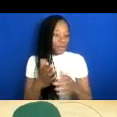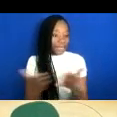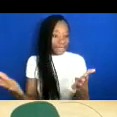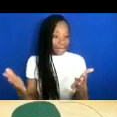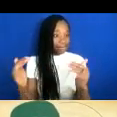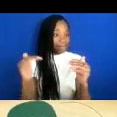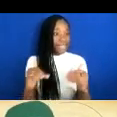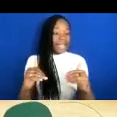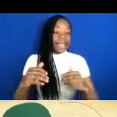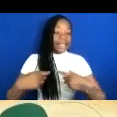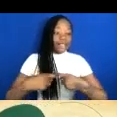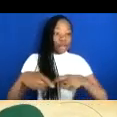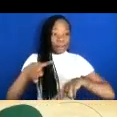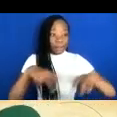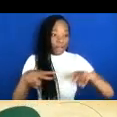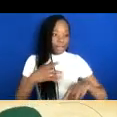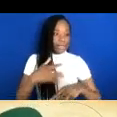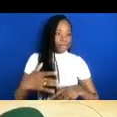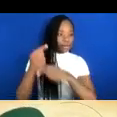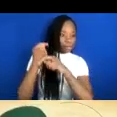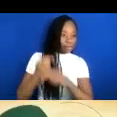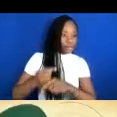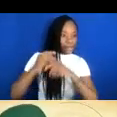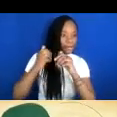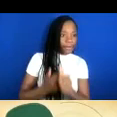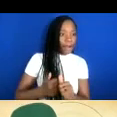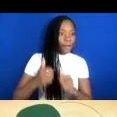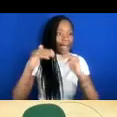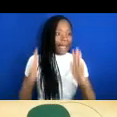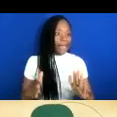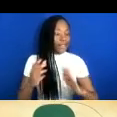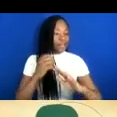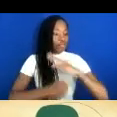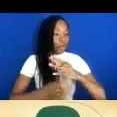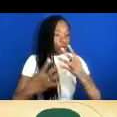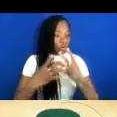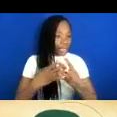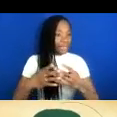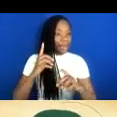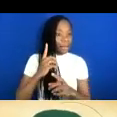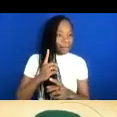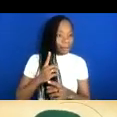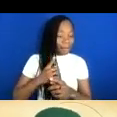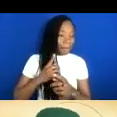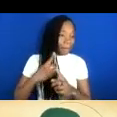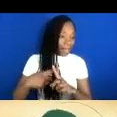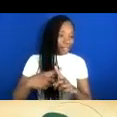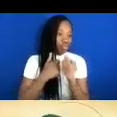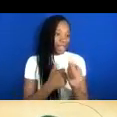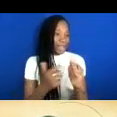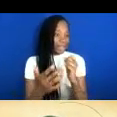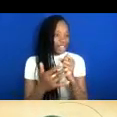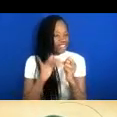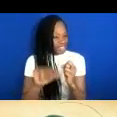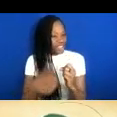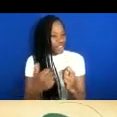usual regimes of house arrest that accompany tracking technology are another form of incarceration. Proponents